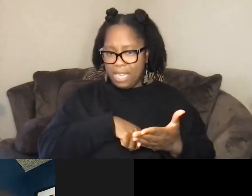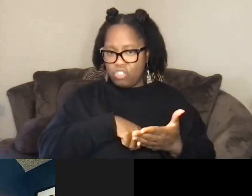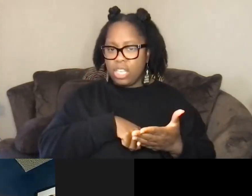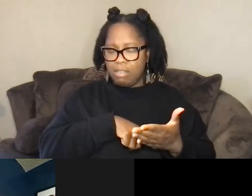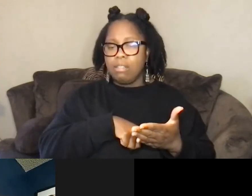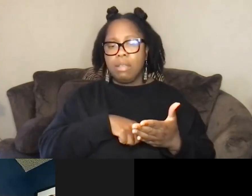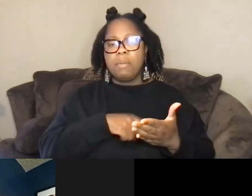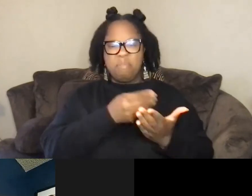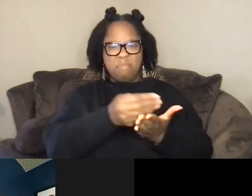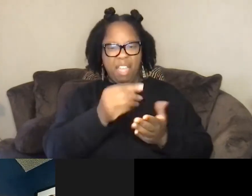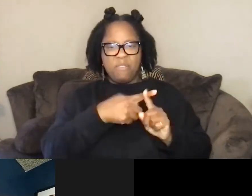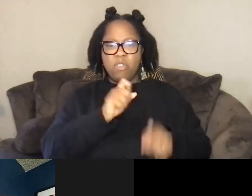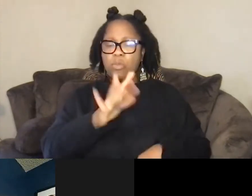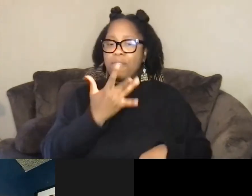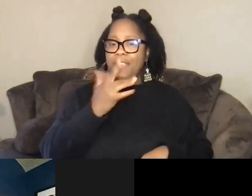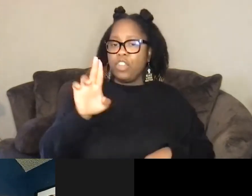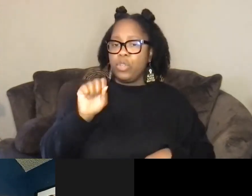bookseller.